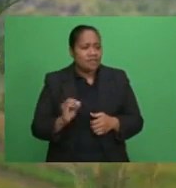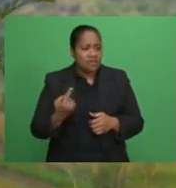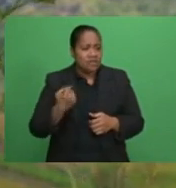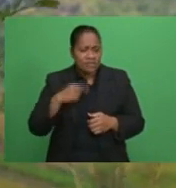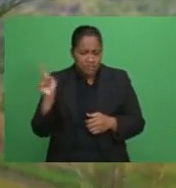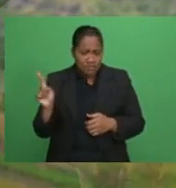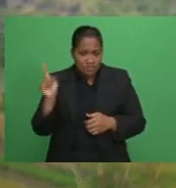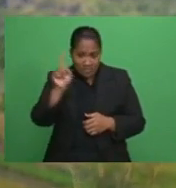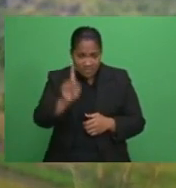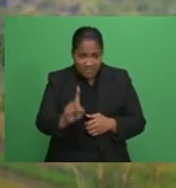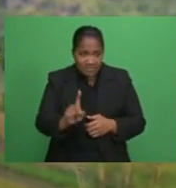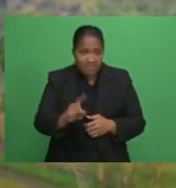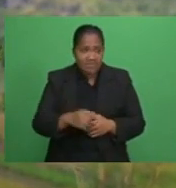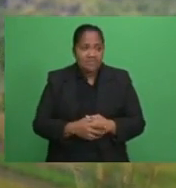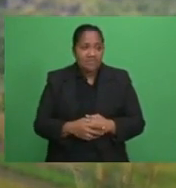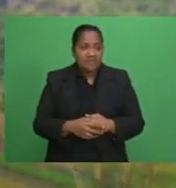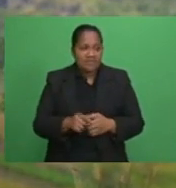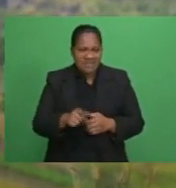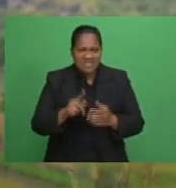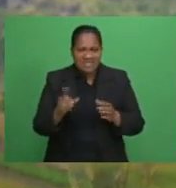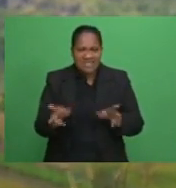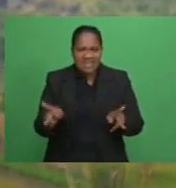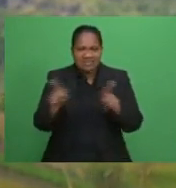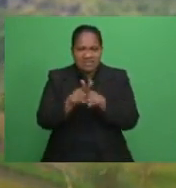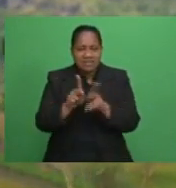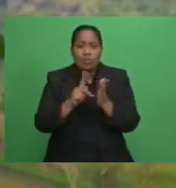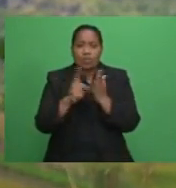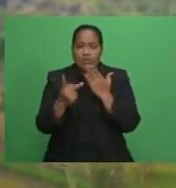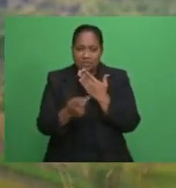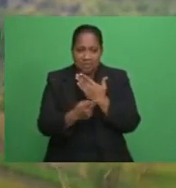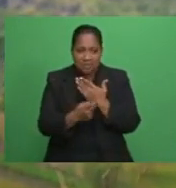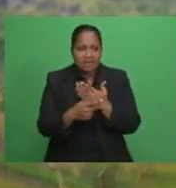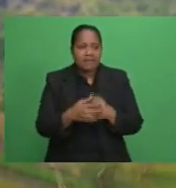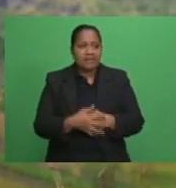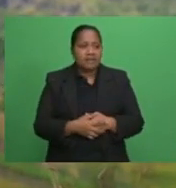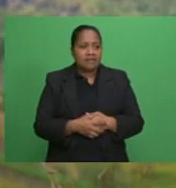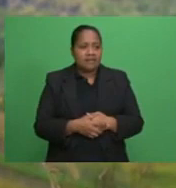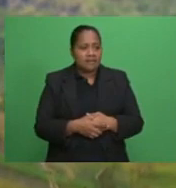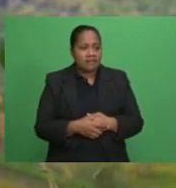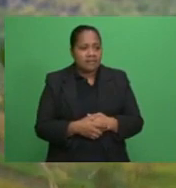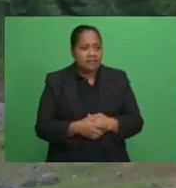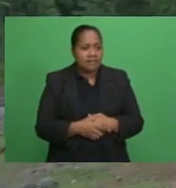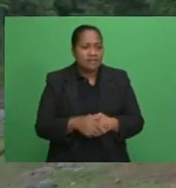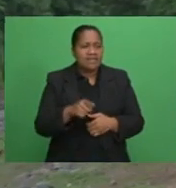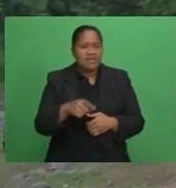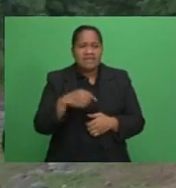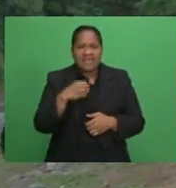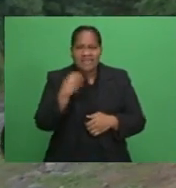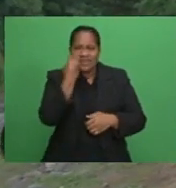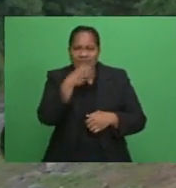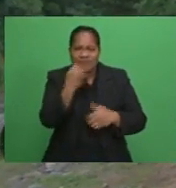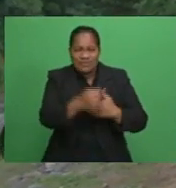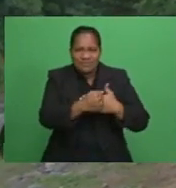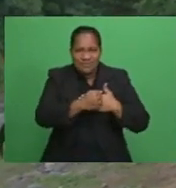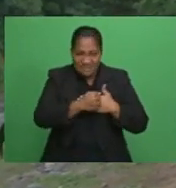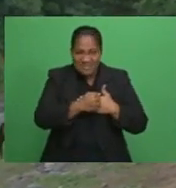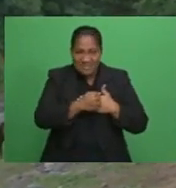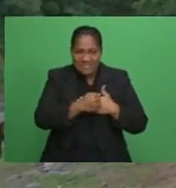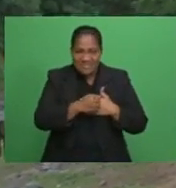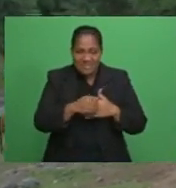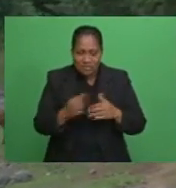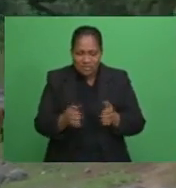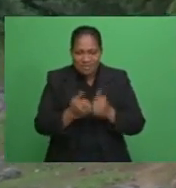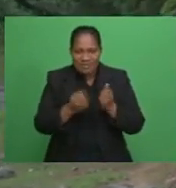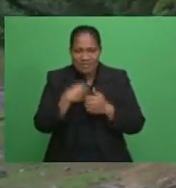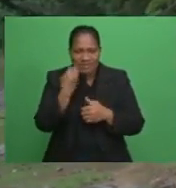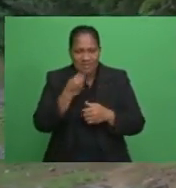conservation portion of the project, and the fruit trees will act as a food security. The employees planted native